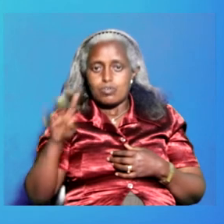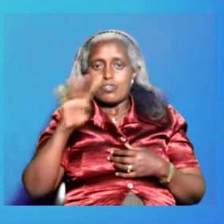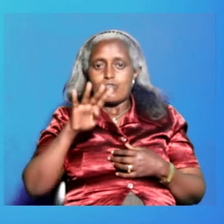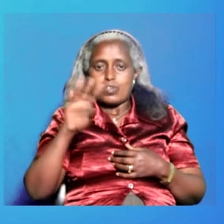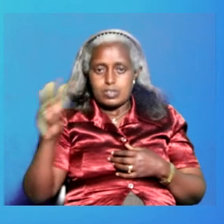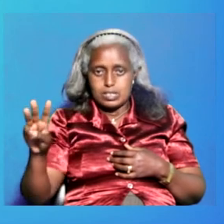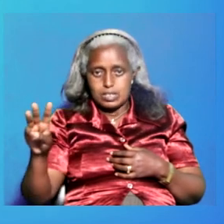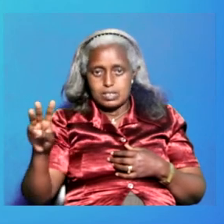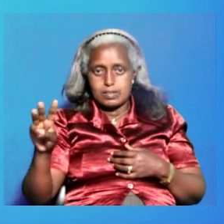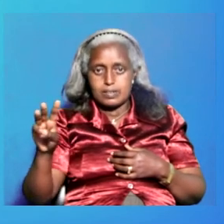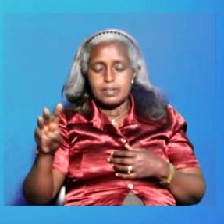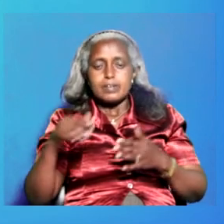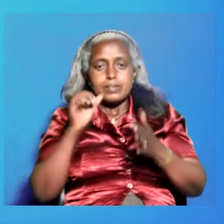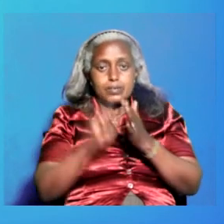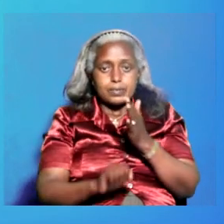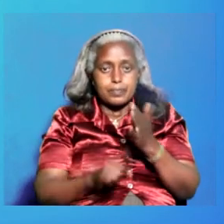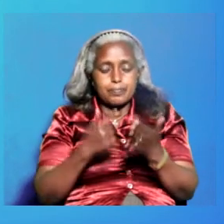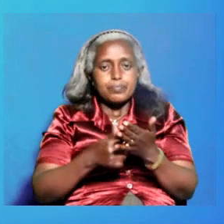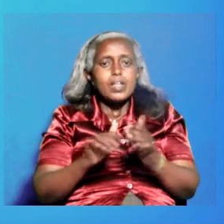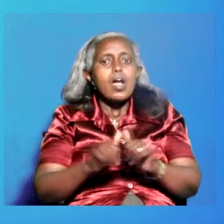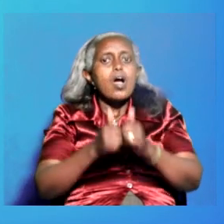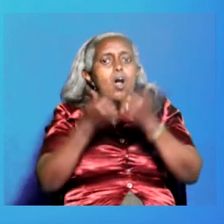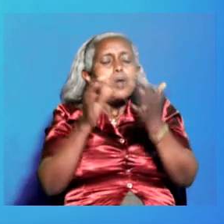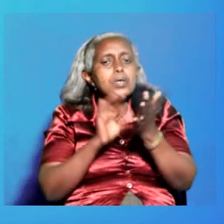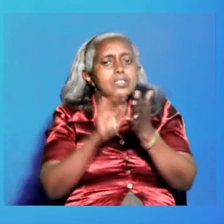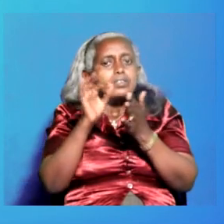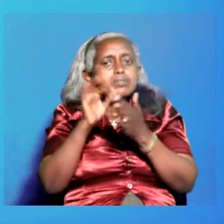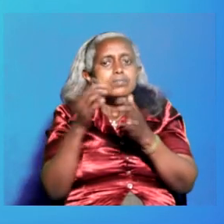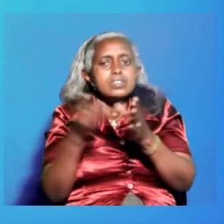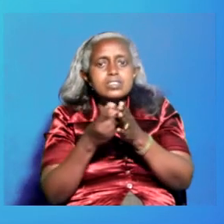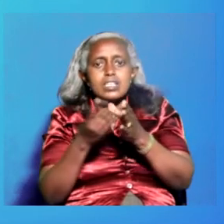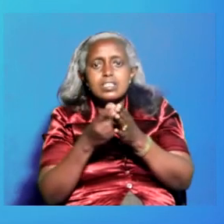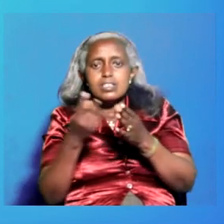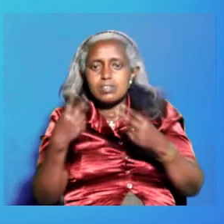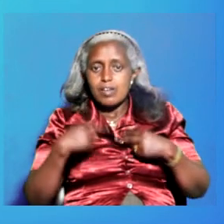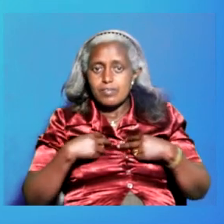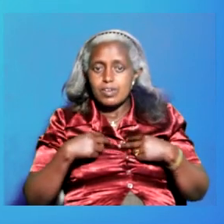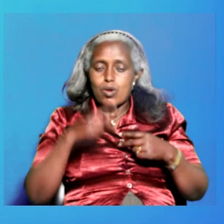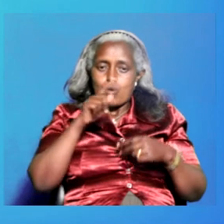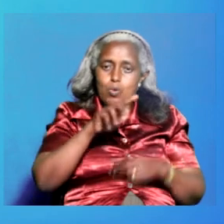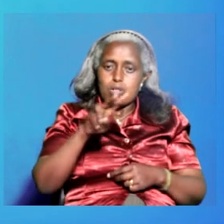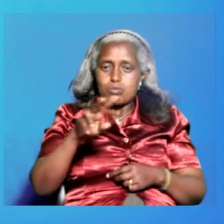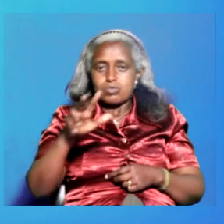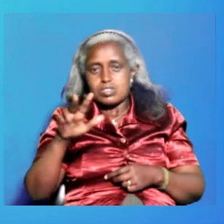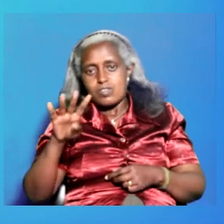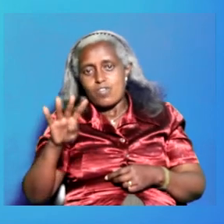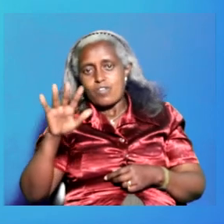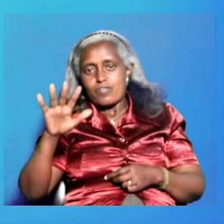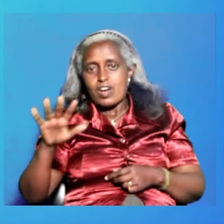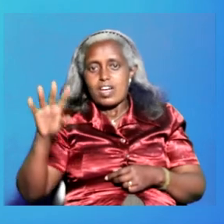5, 5, 9, 21, 25, 29, 31, 38, 42, 46. So how many data set do we have?